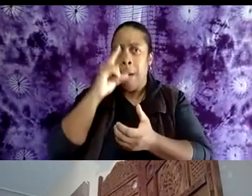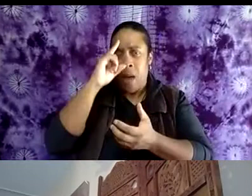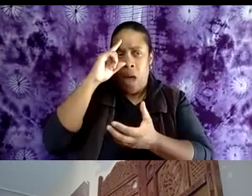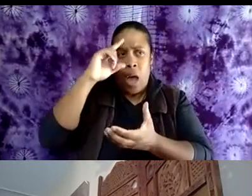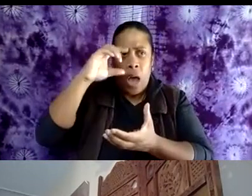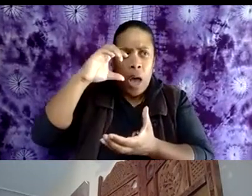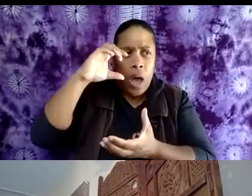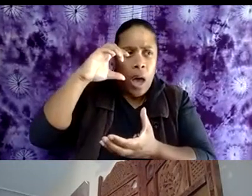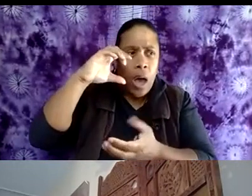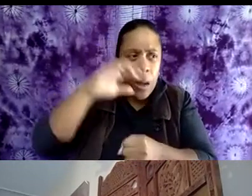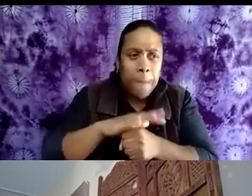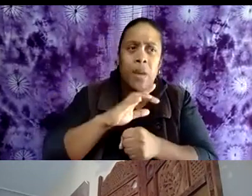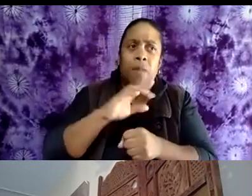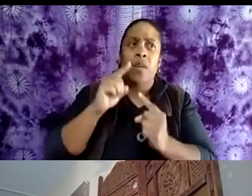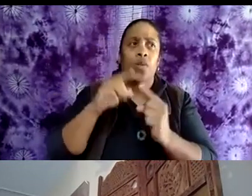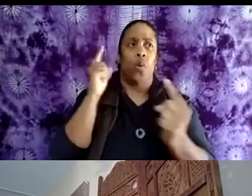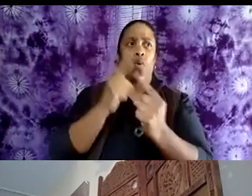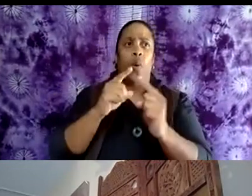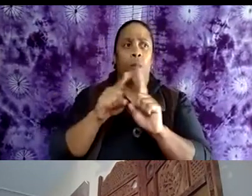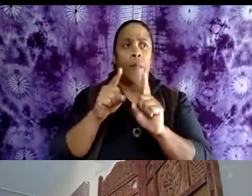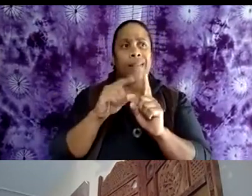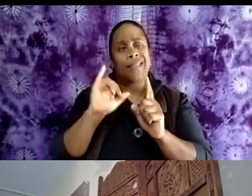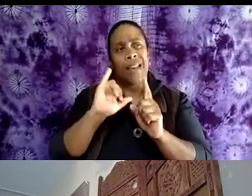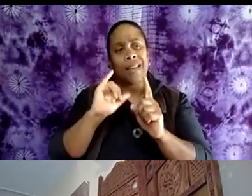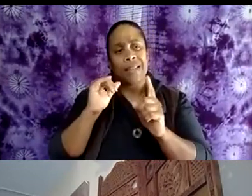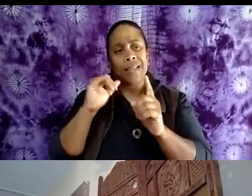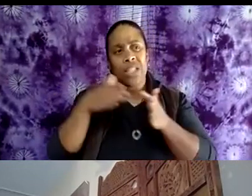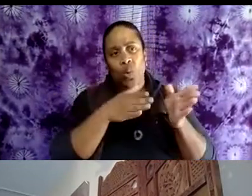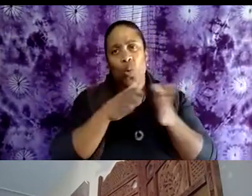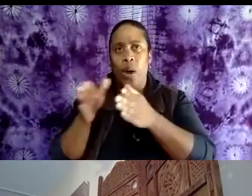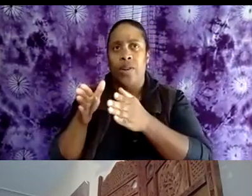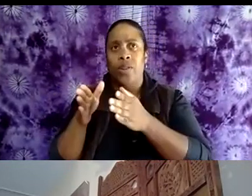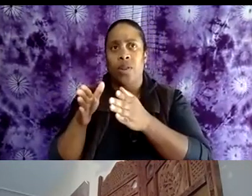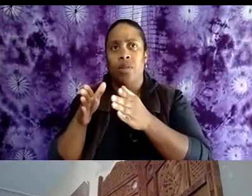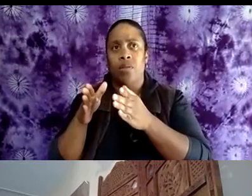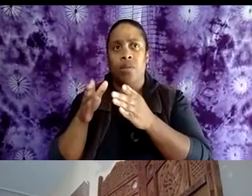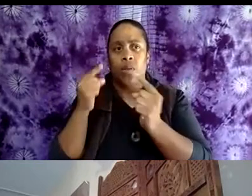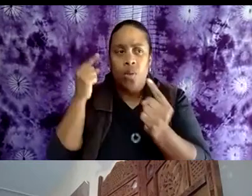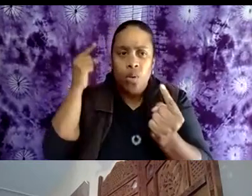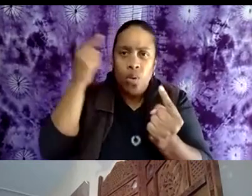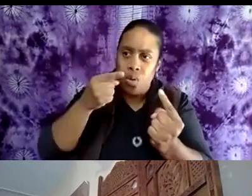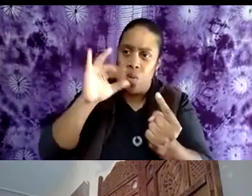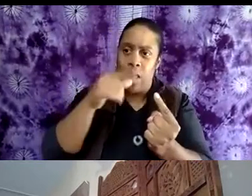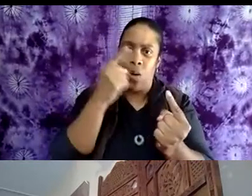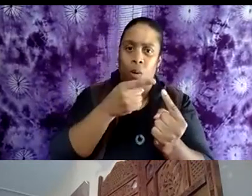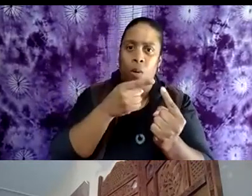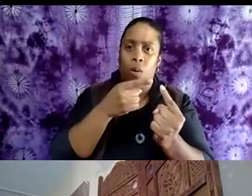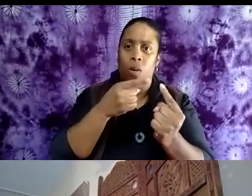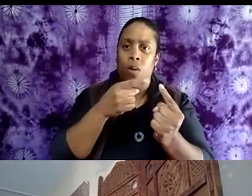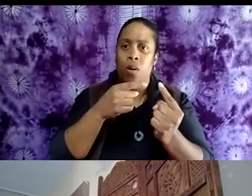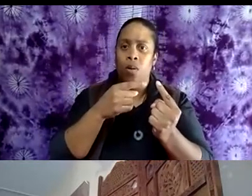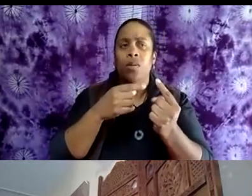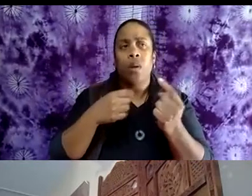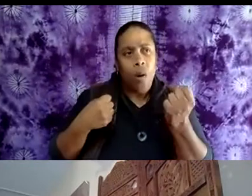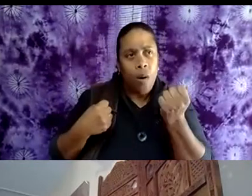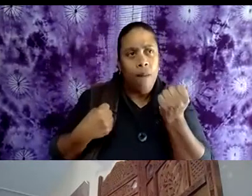direction of what might be a goal. And recommitting, choosing again, setting an intention again, affirming ourselves over and